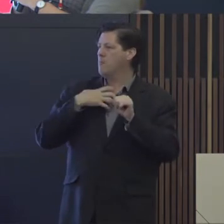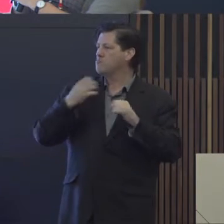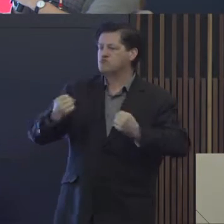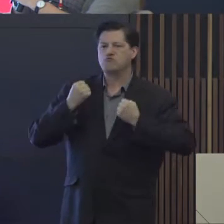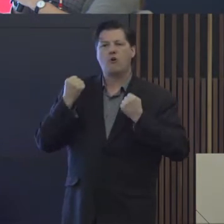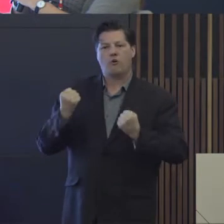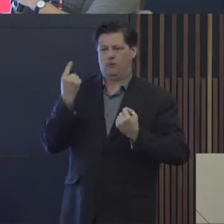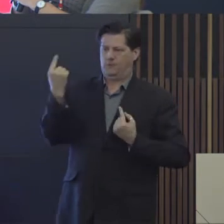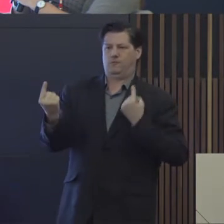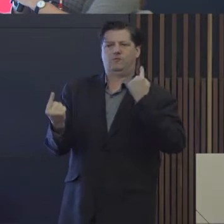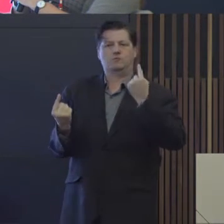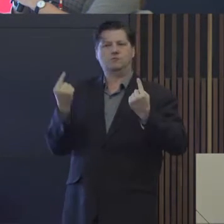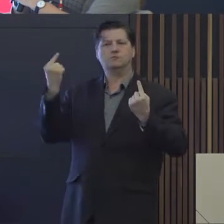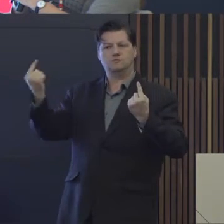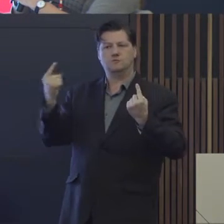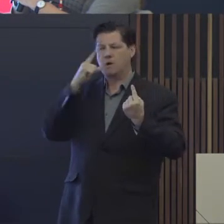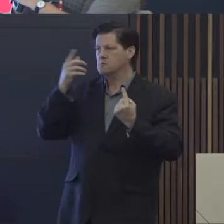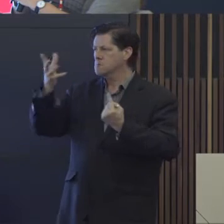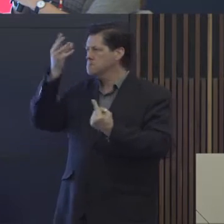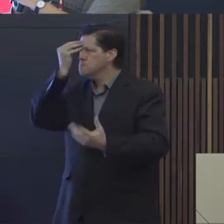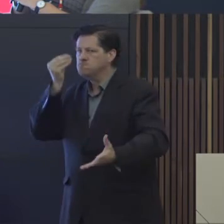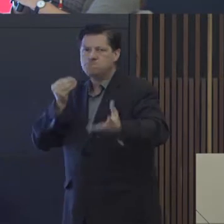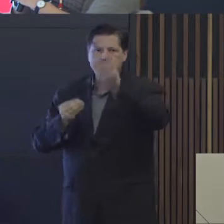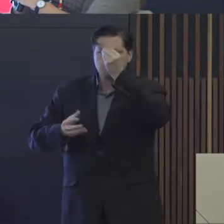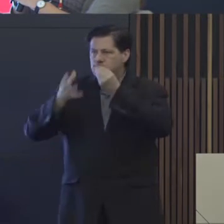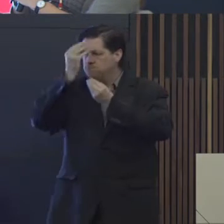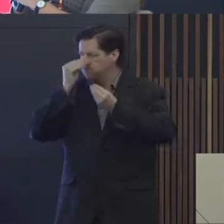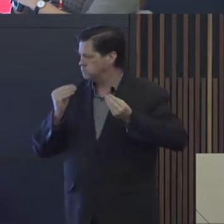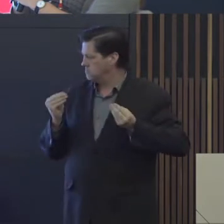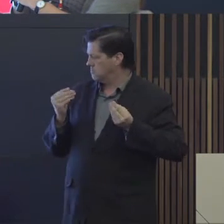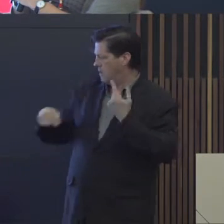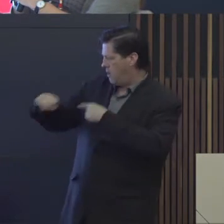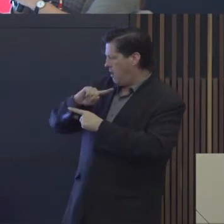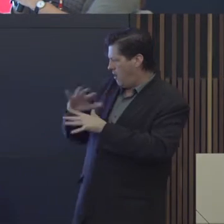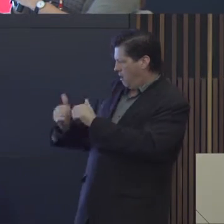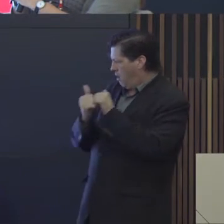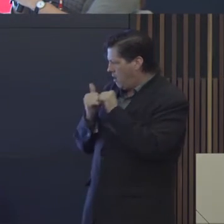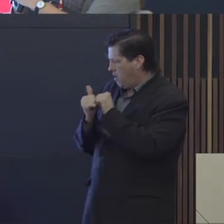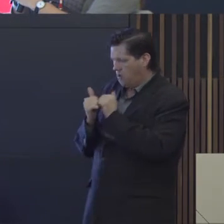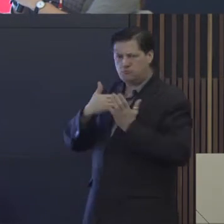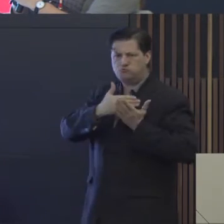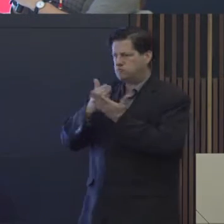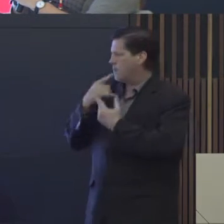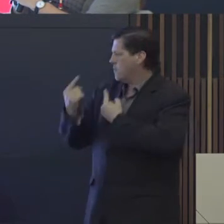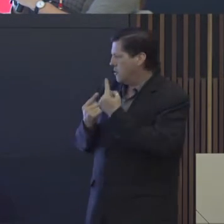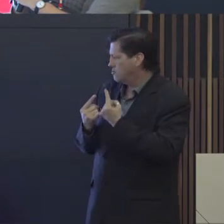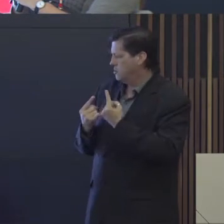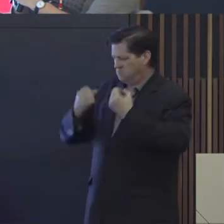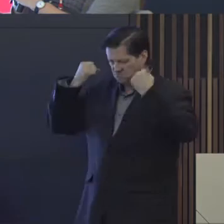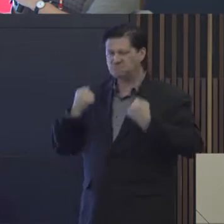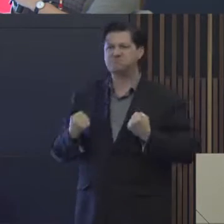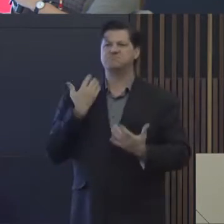individuals to not only unite together but also to share information and to have our rights upheld,